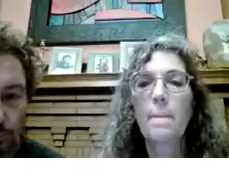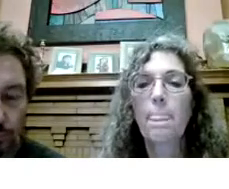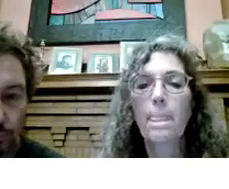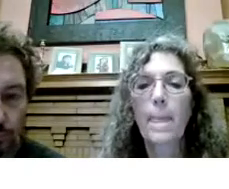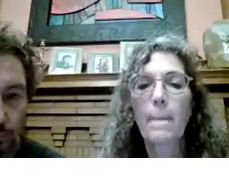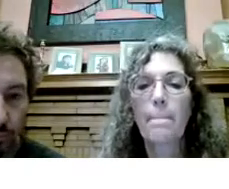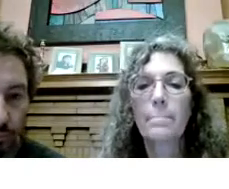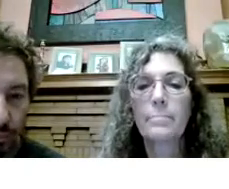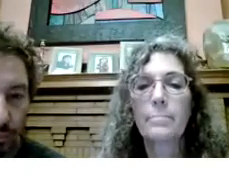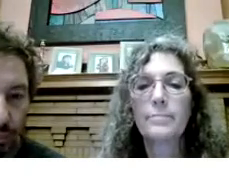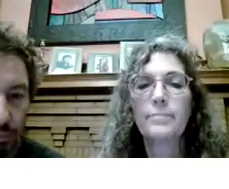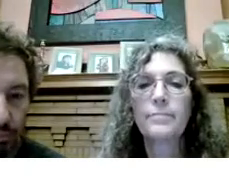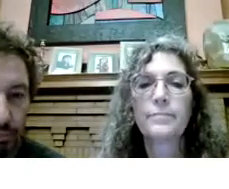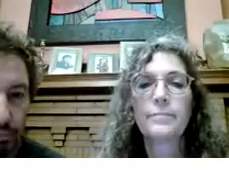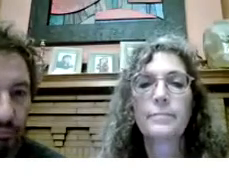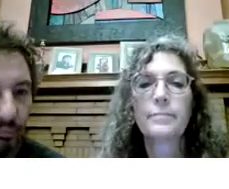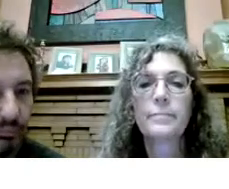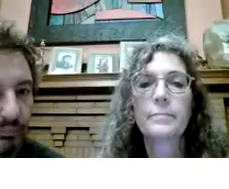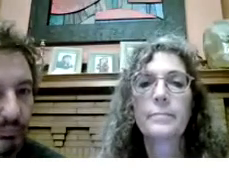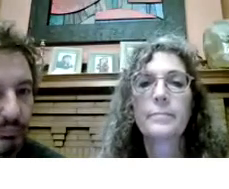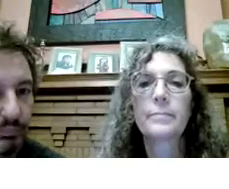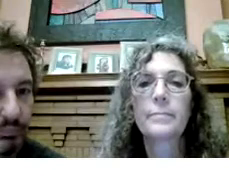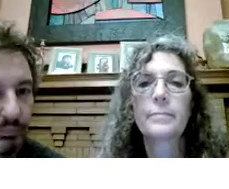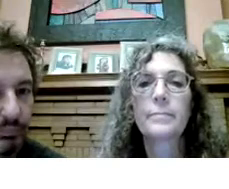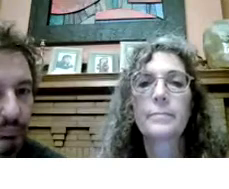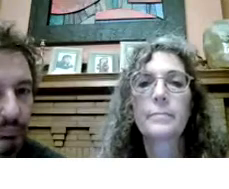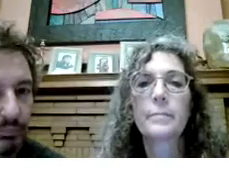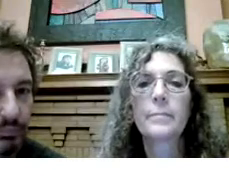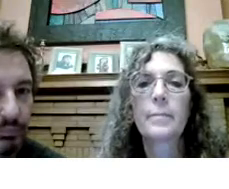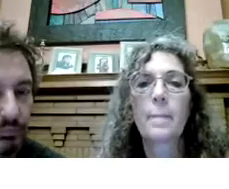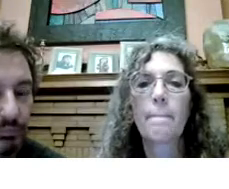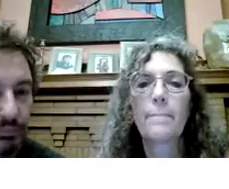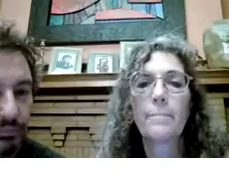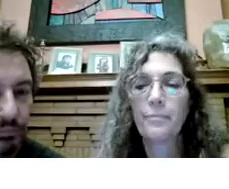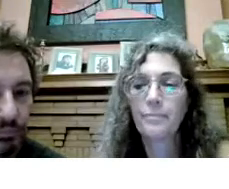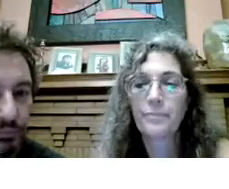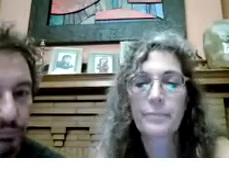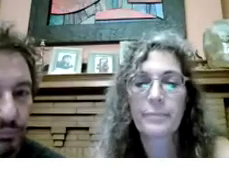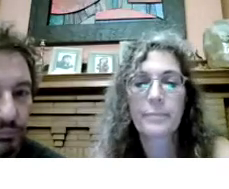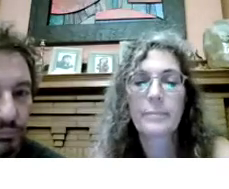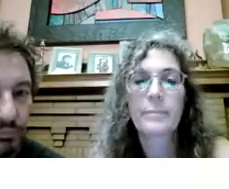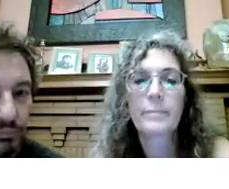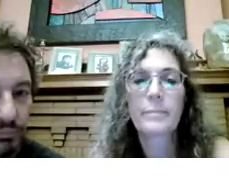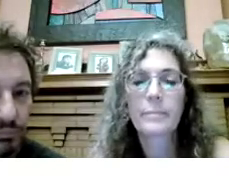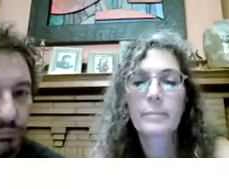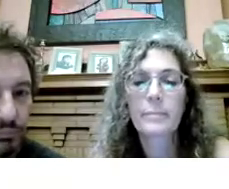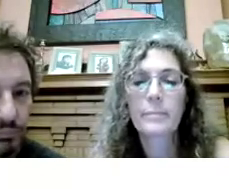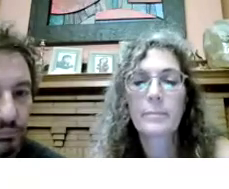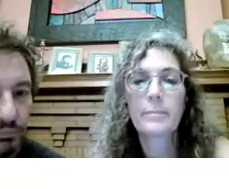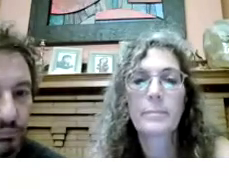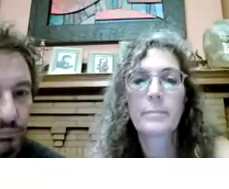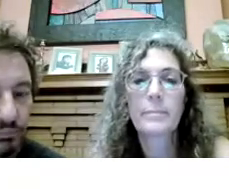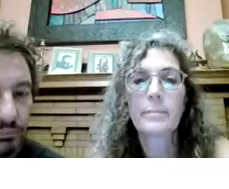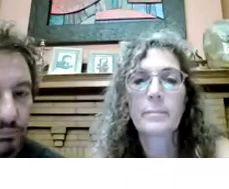Beacon, if we took that, because it is quite wide there and the parking lane is generously wide, we